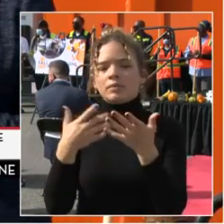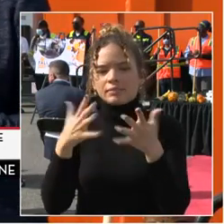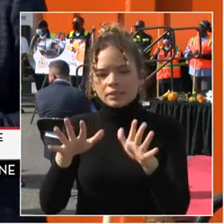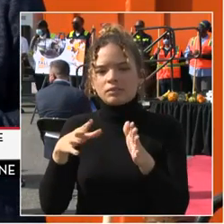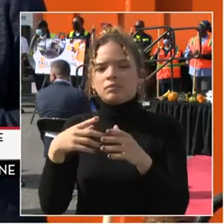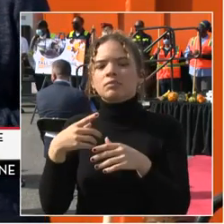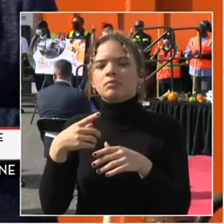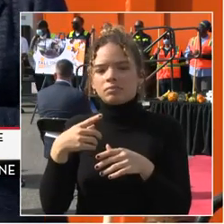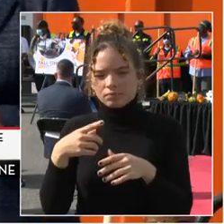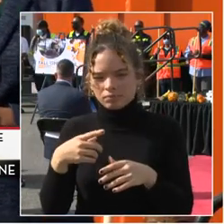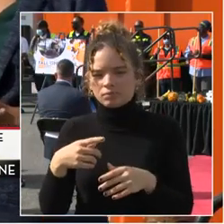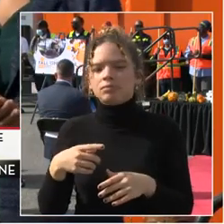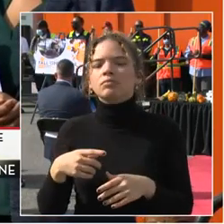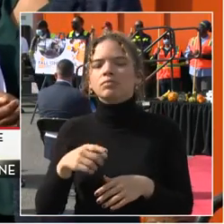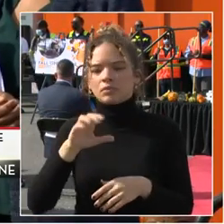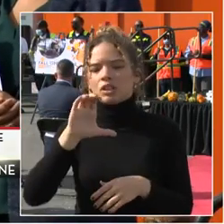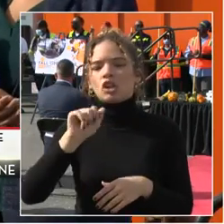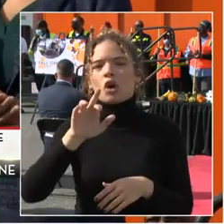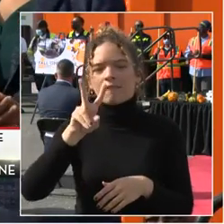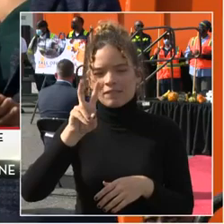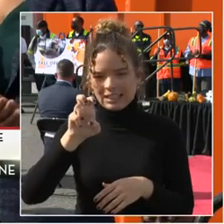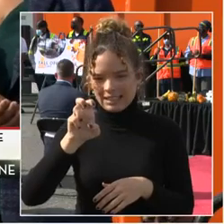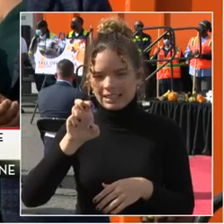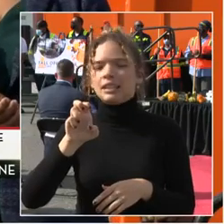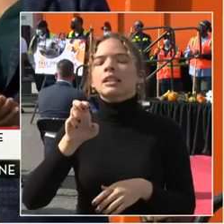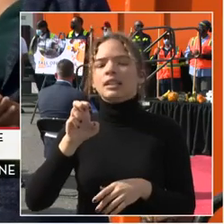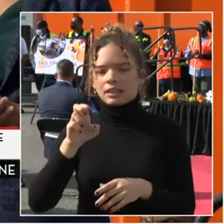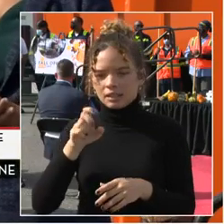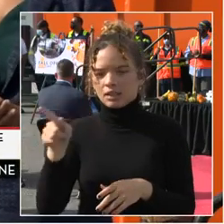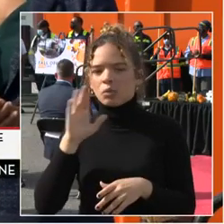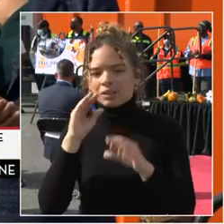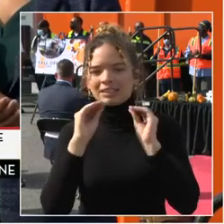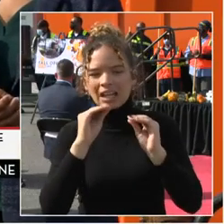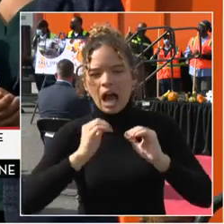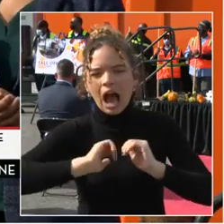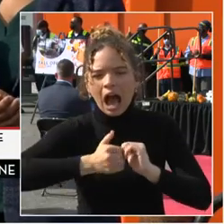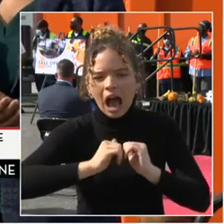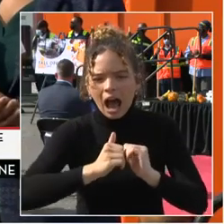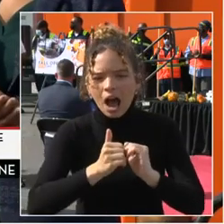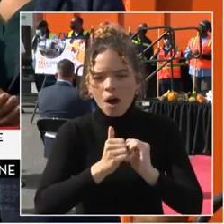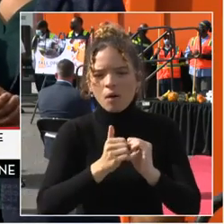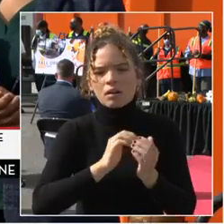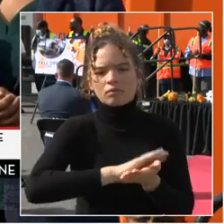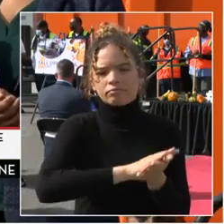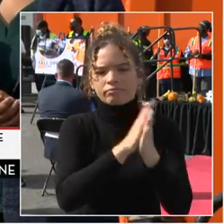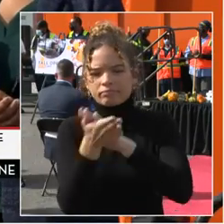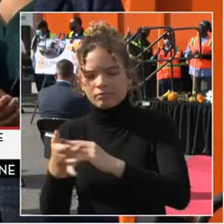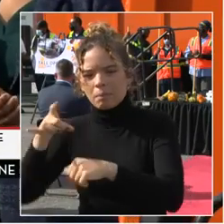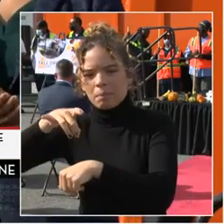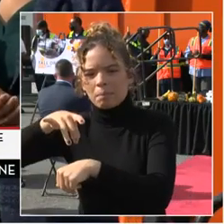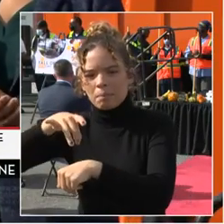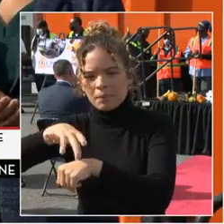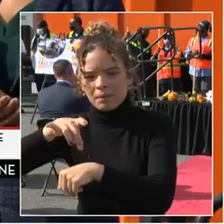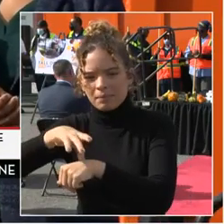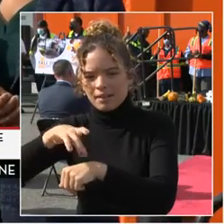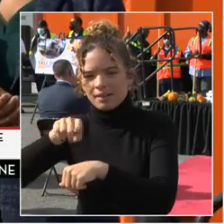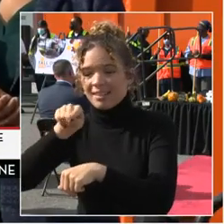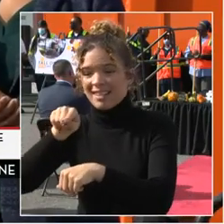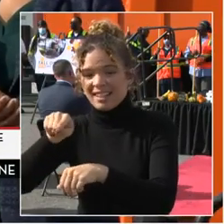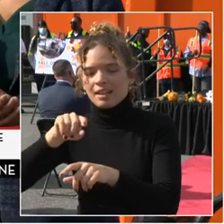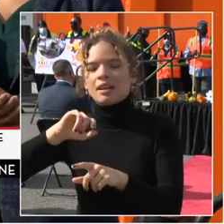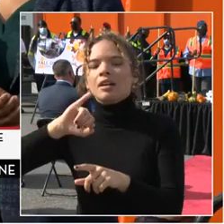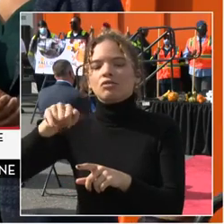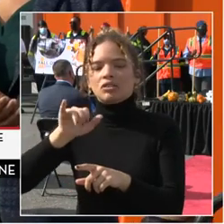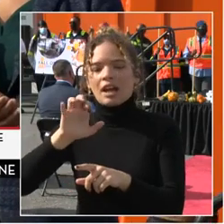your pumpkin into a jack-o'-lantern, a zero-waste jack-o'-lantern, meaning that you're going to compost all the